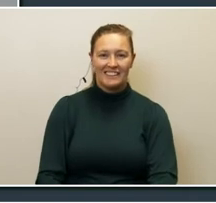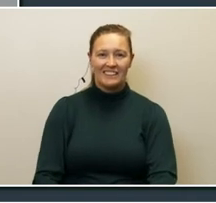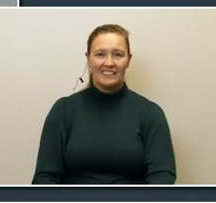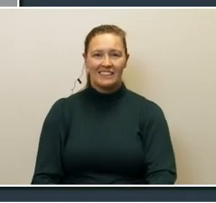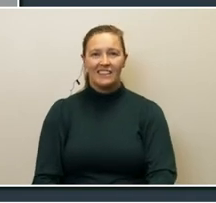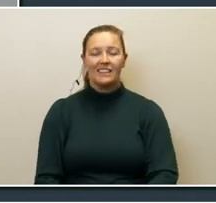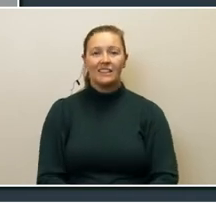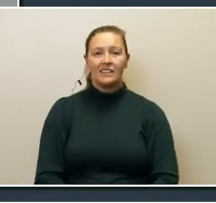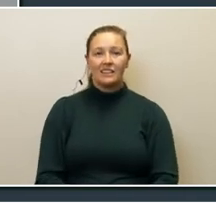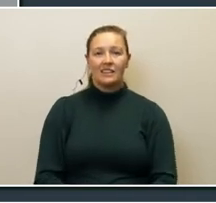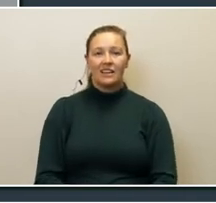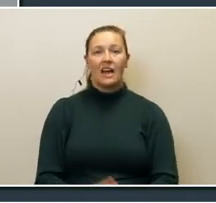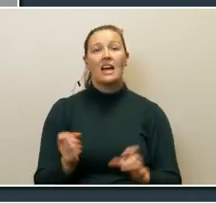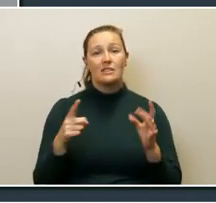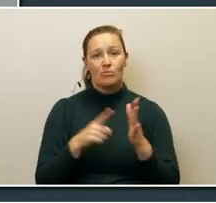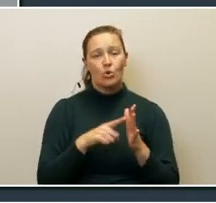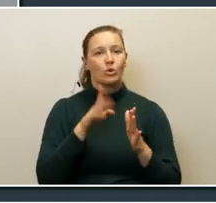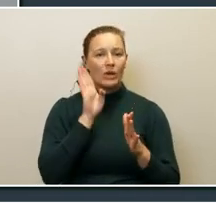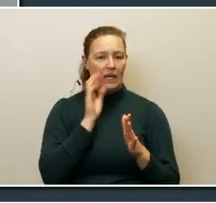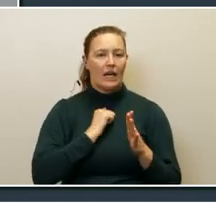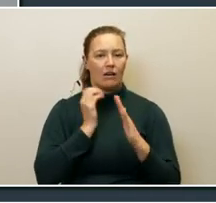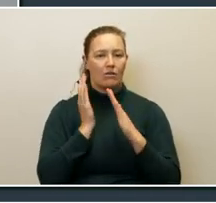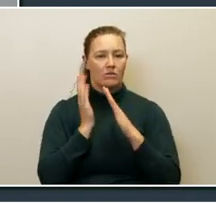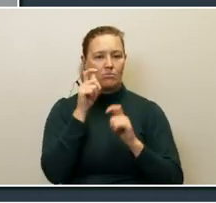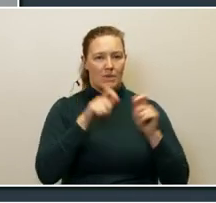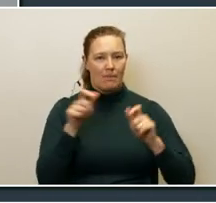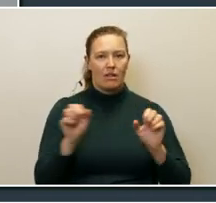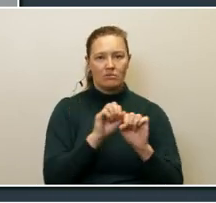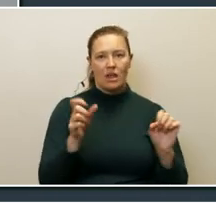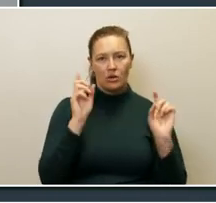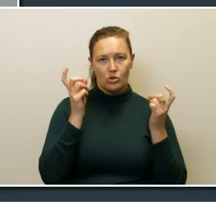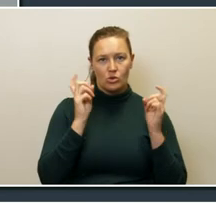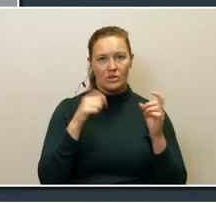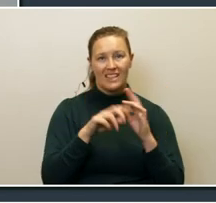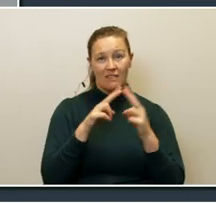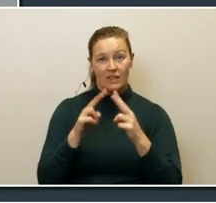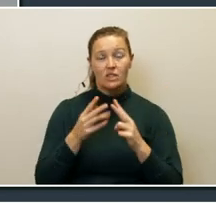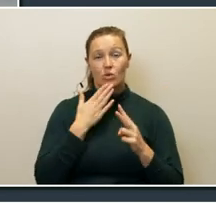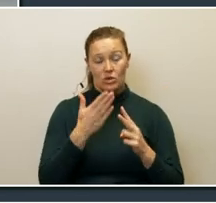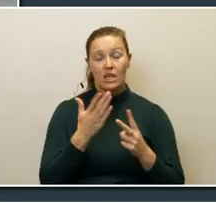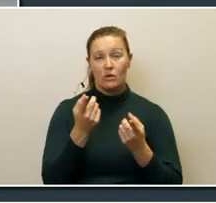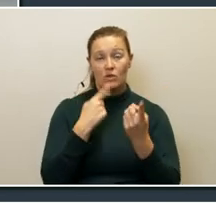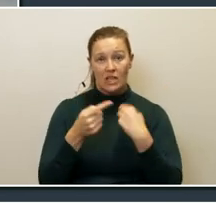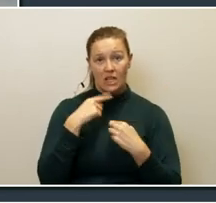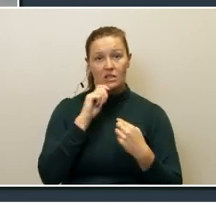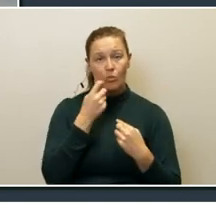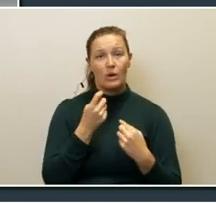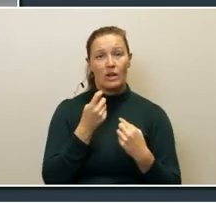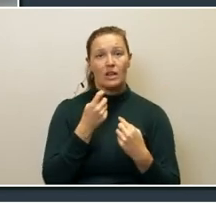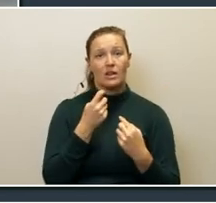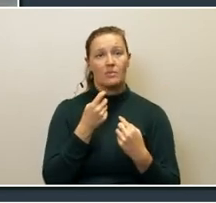it is important that we hear the concerns of our residents and our villagers, so thank you for taking the time to come and share with us, and we will